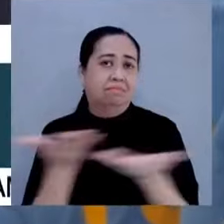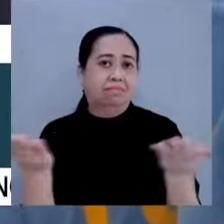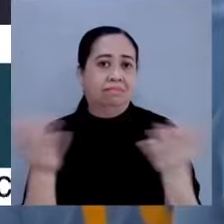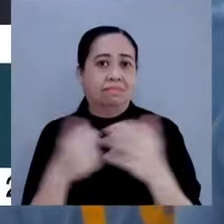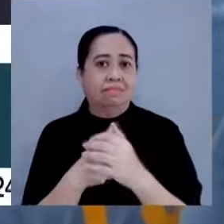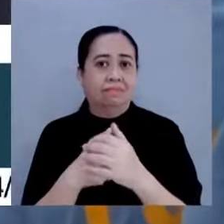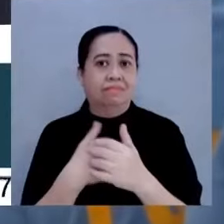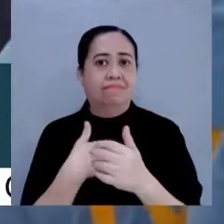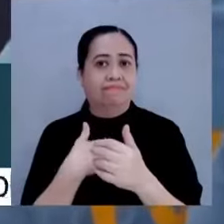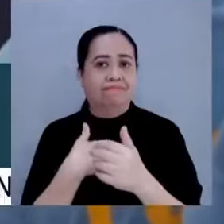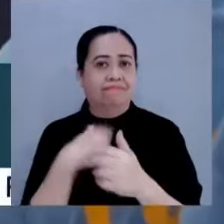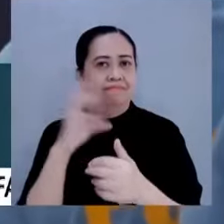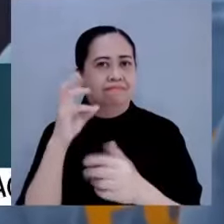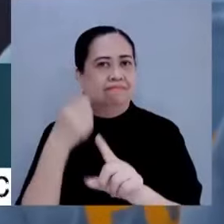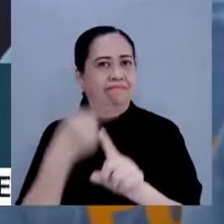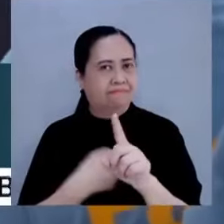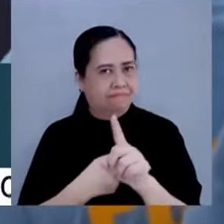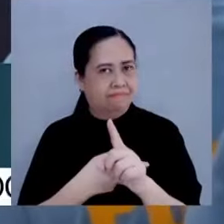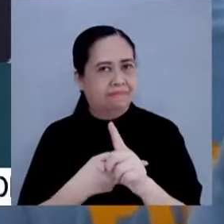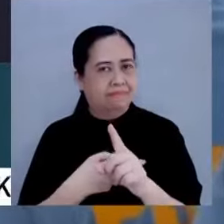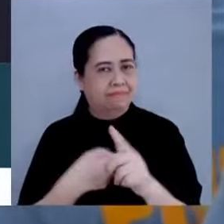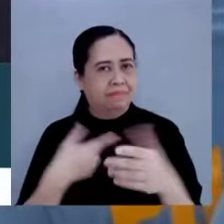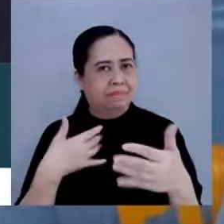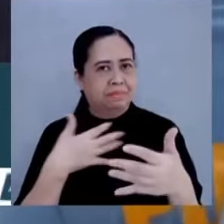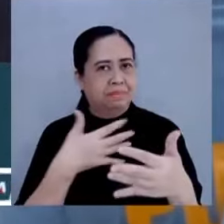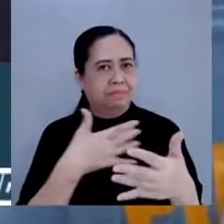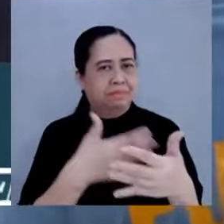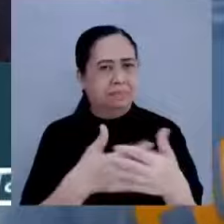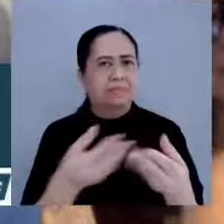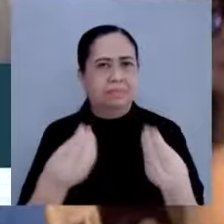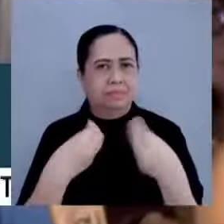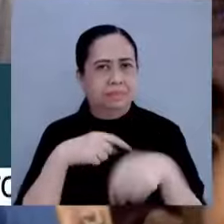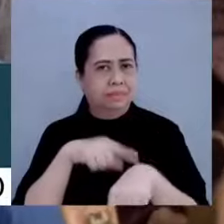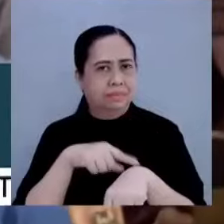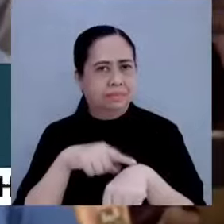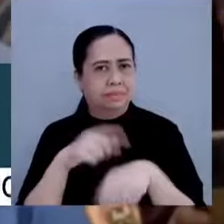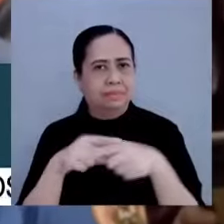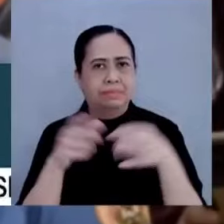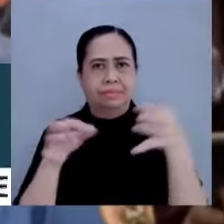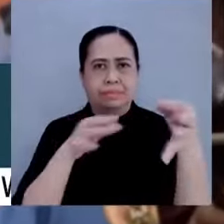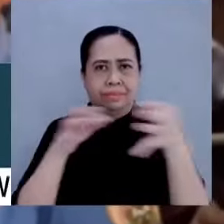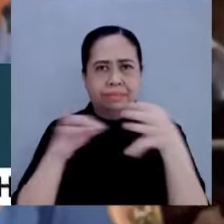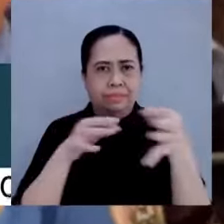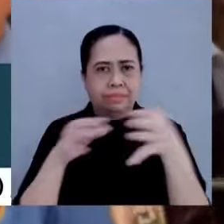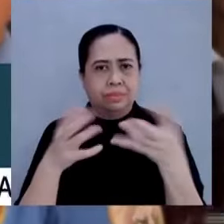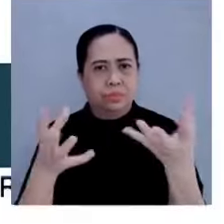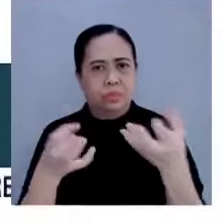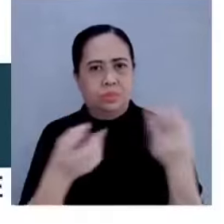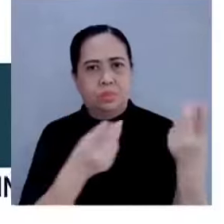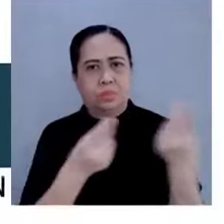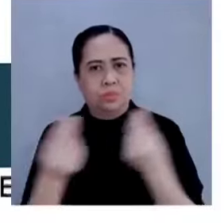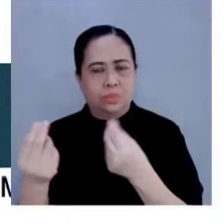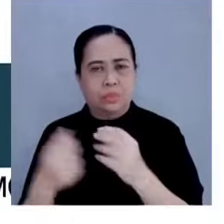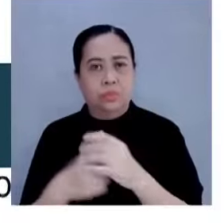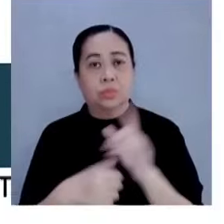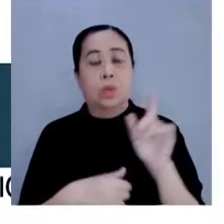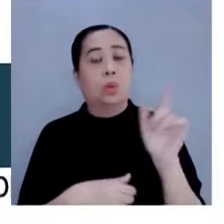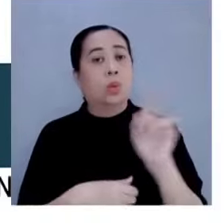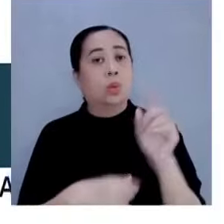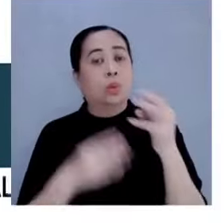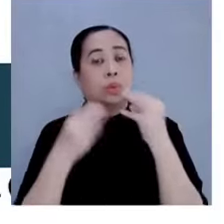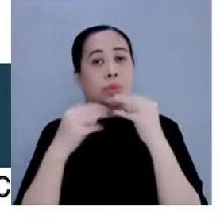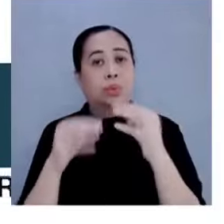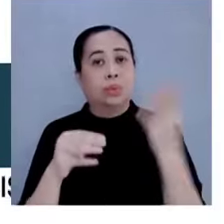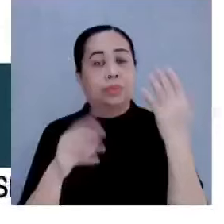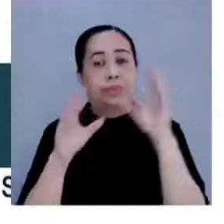we have 6 months to go. Give me time to explain to you what we want to do. Anong mensahe mo kay dating